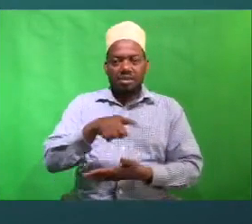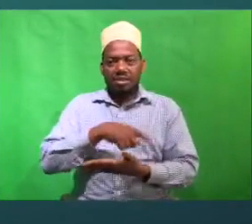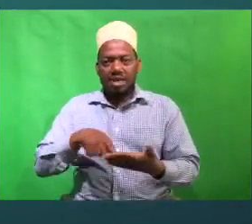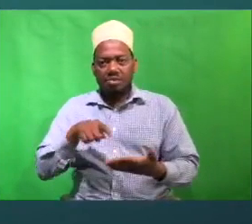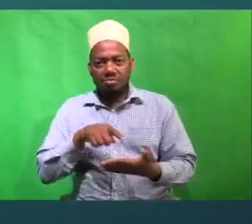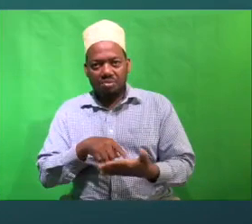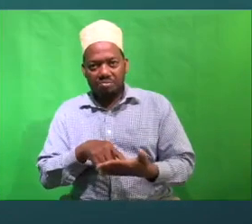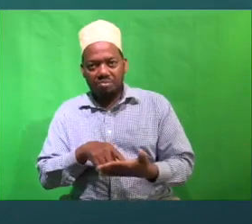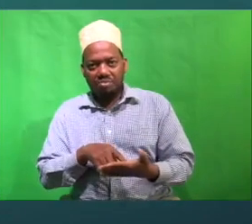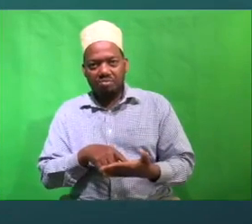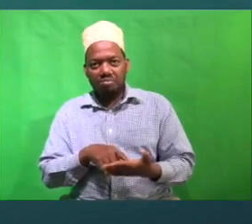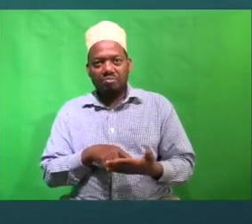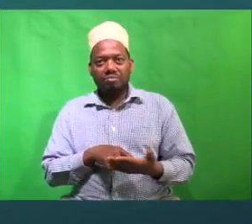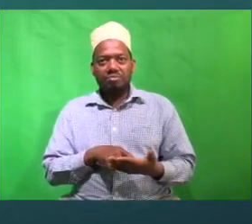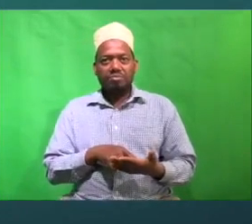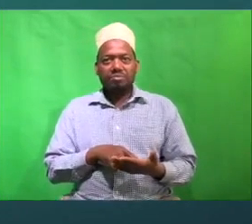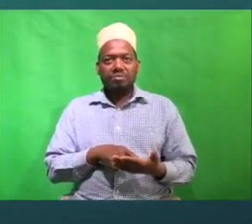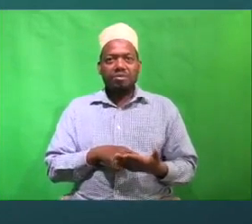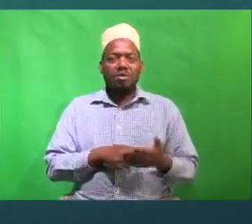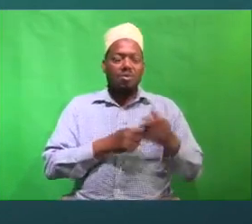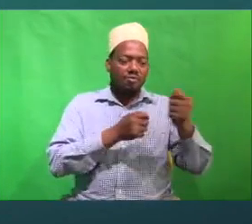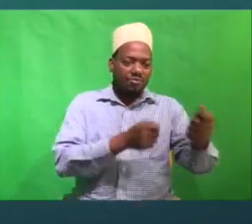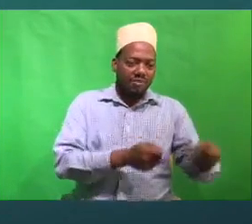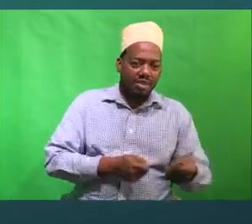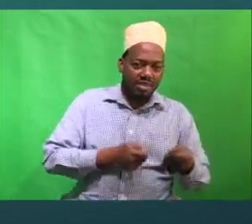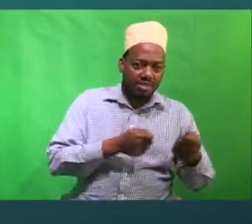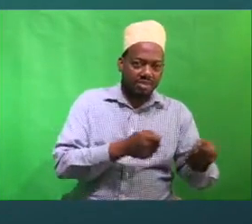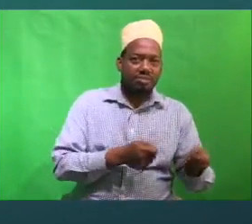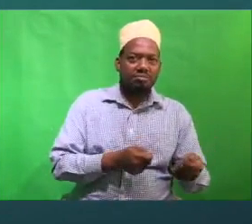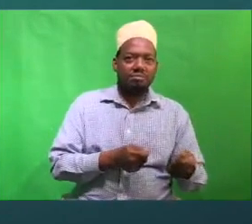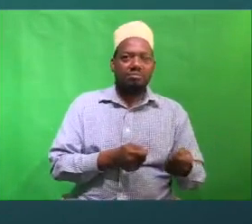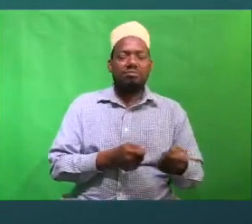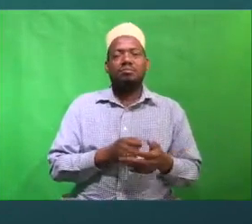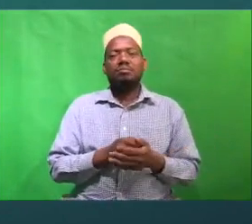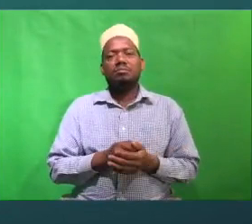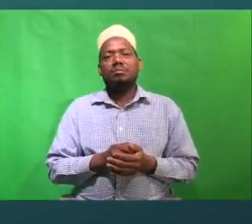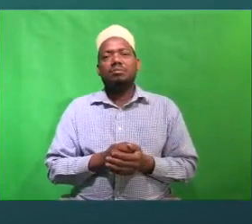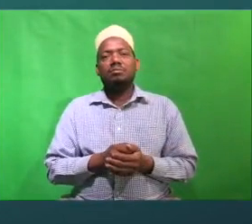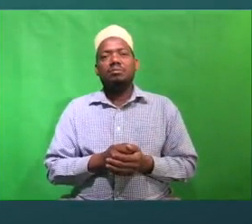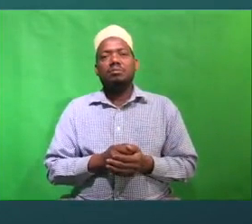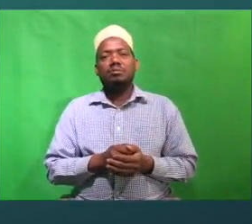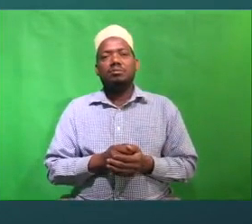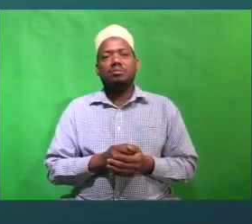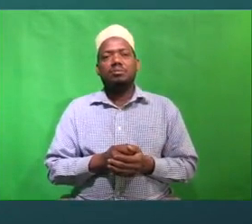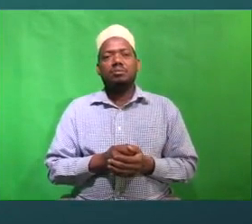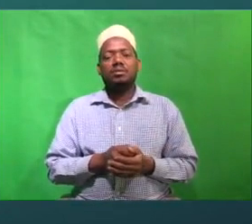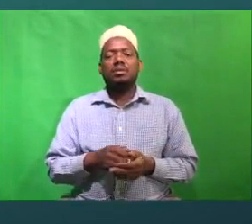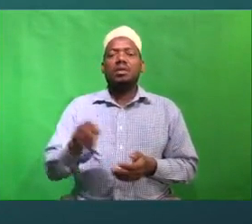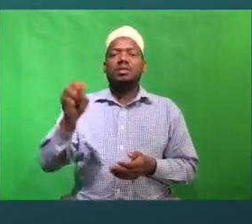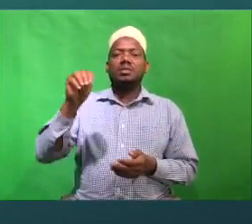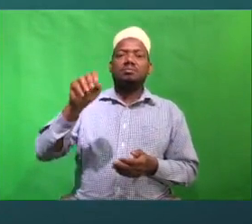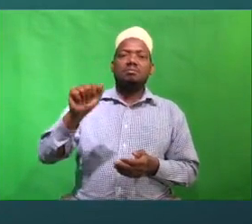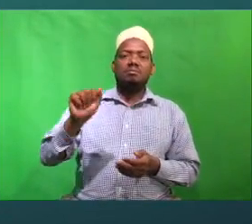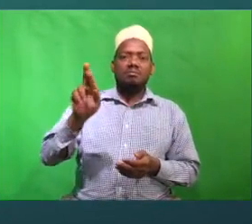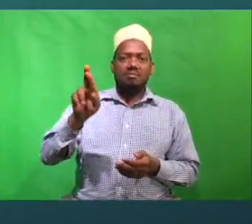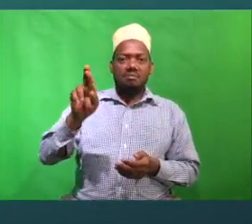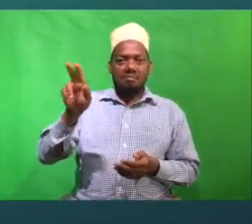is many people and the rural is or villages is few people. Yes, Mariam.